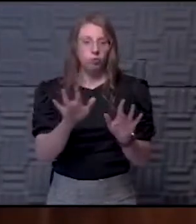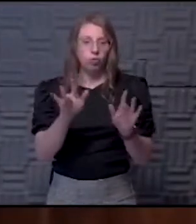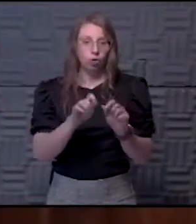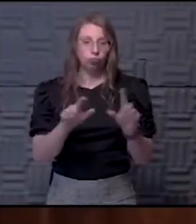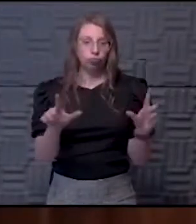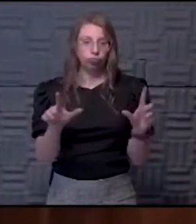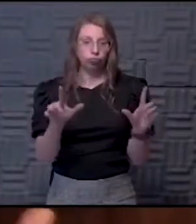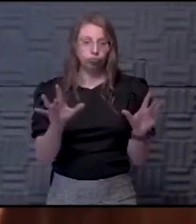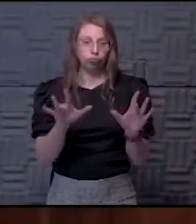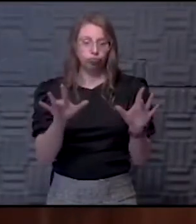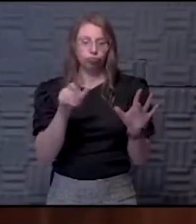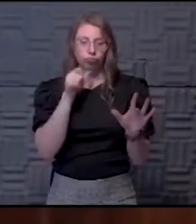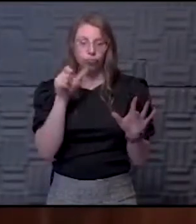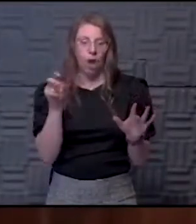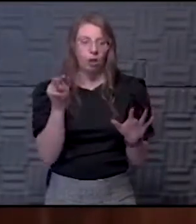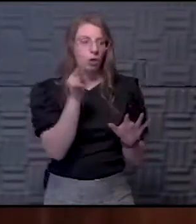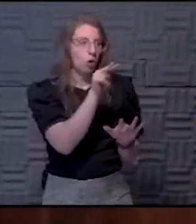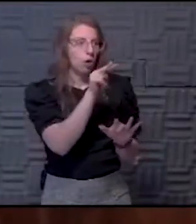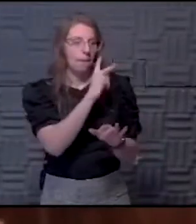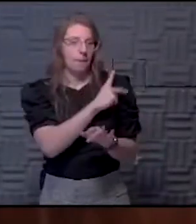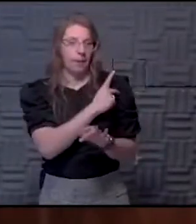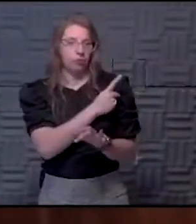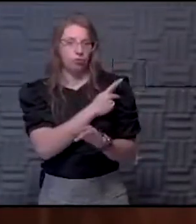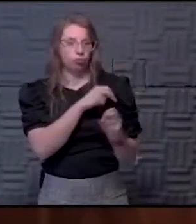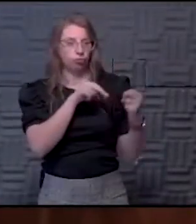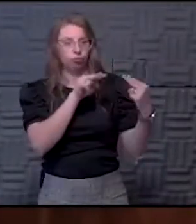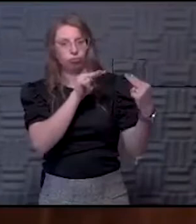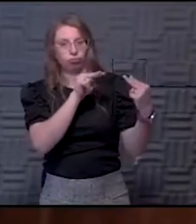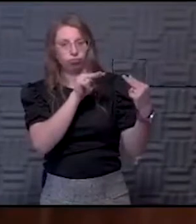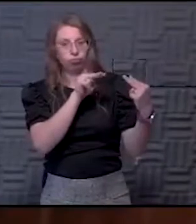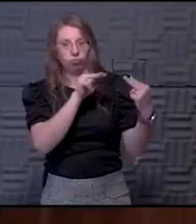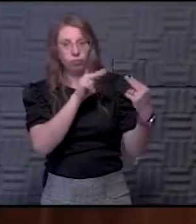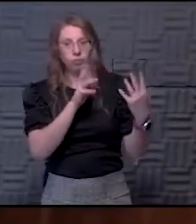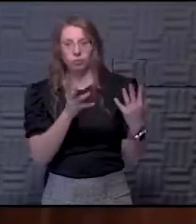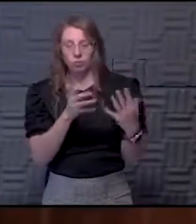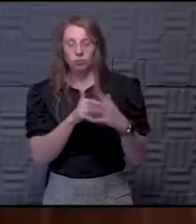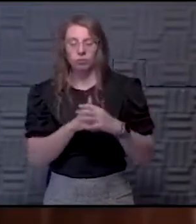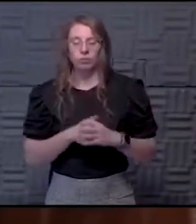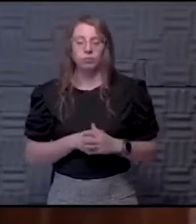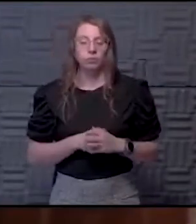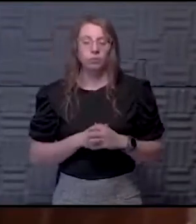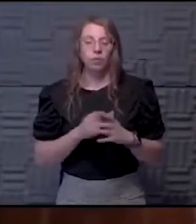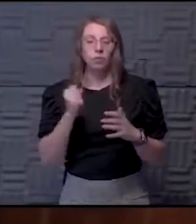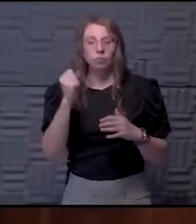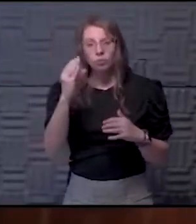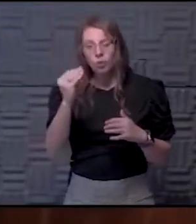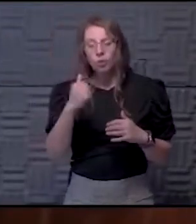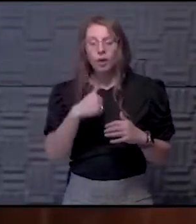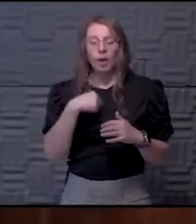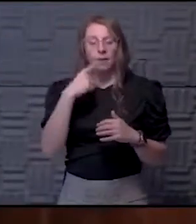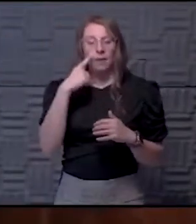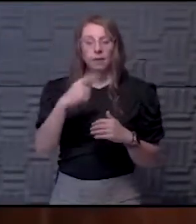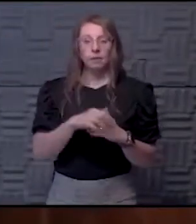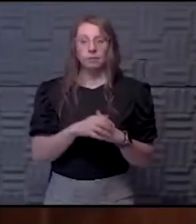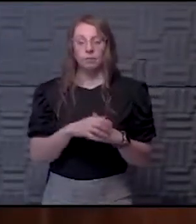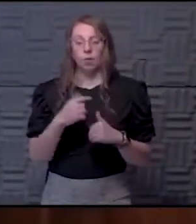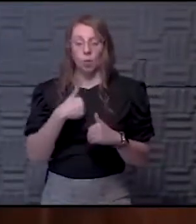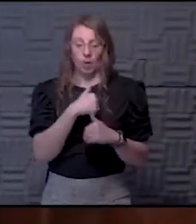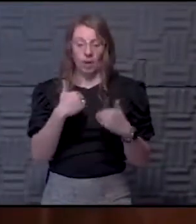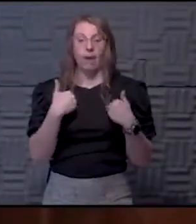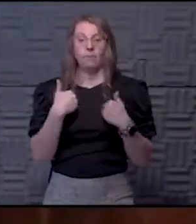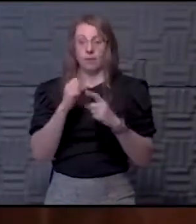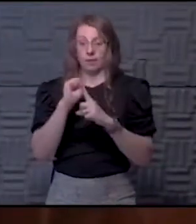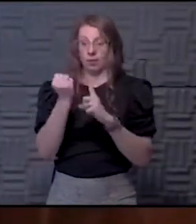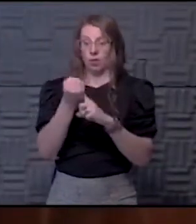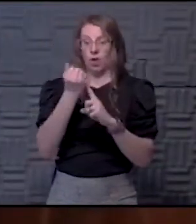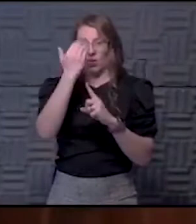screen instead of looking to the side and addressing my patient. So I think here we have a situation where we